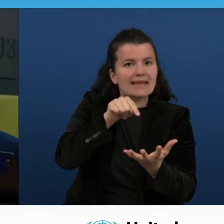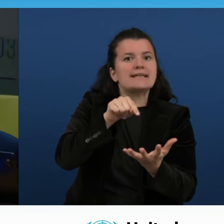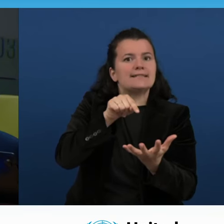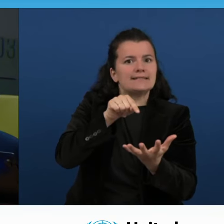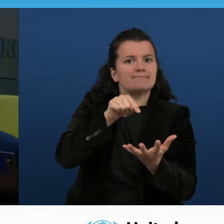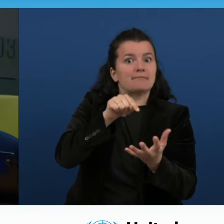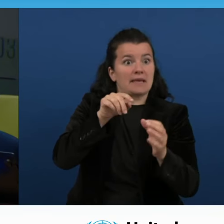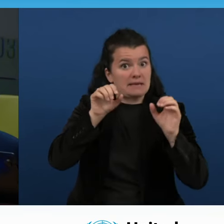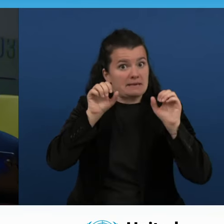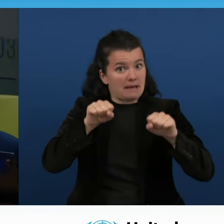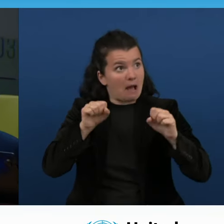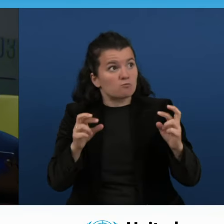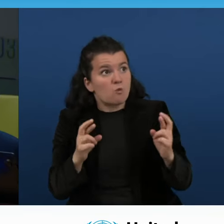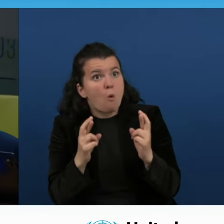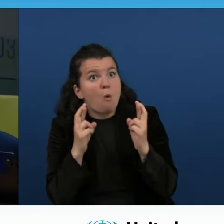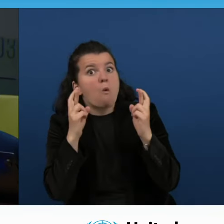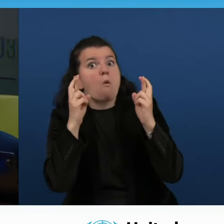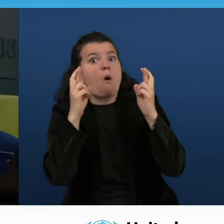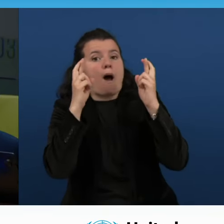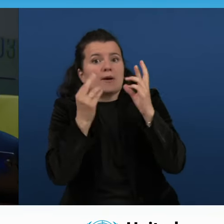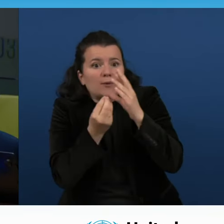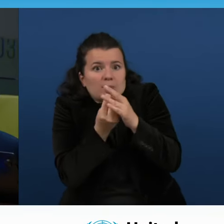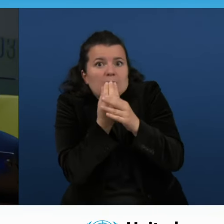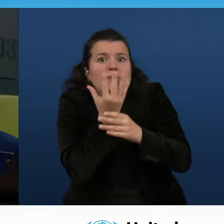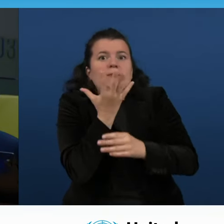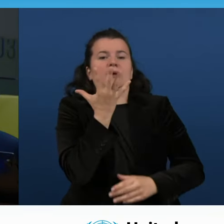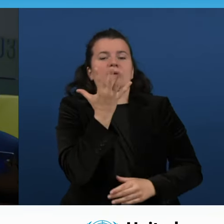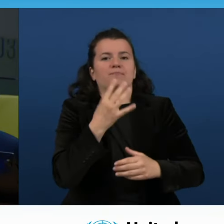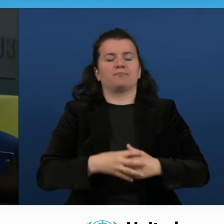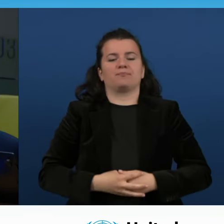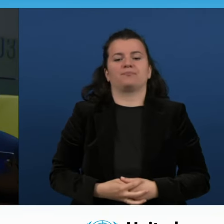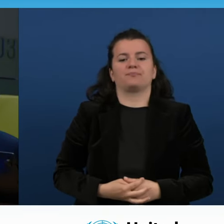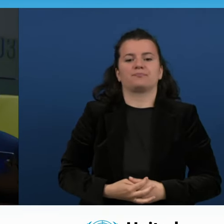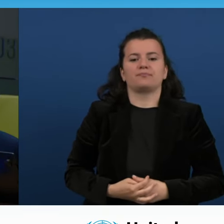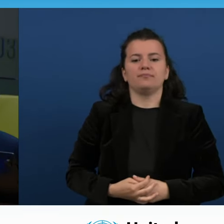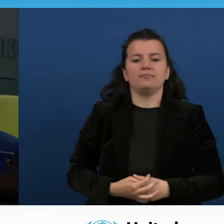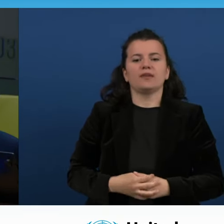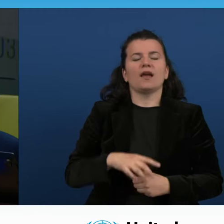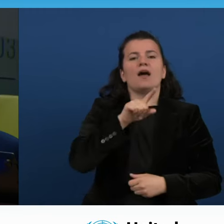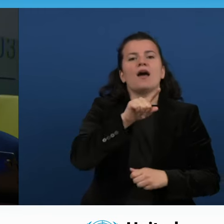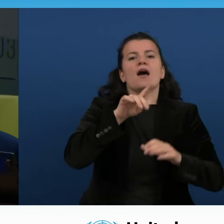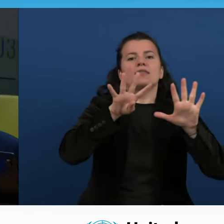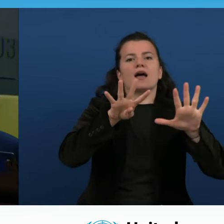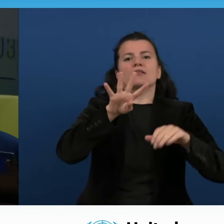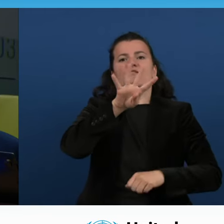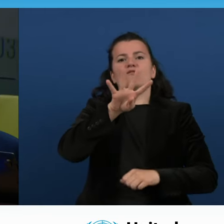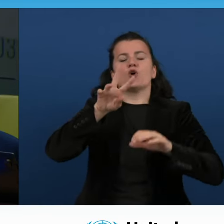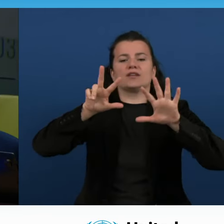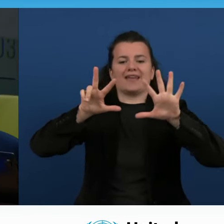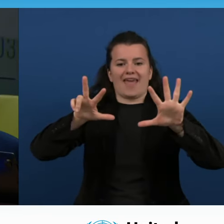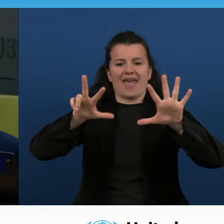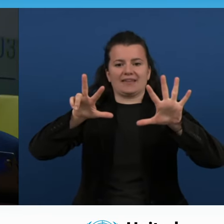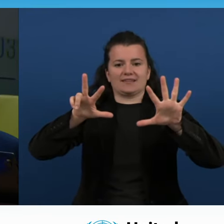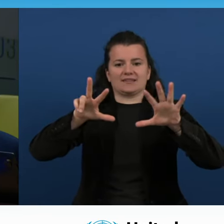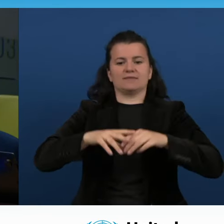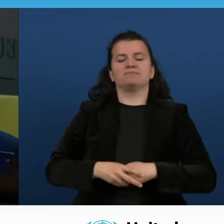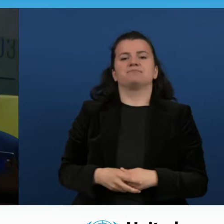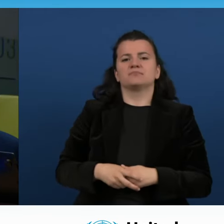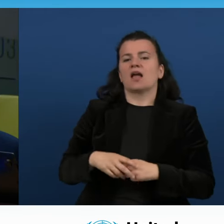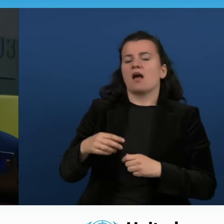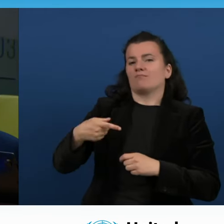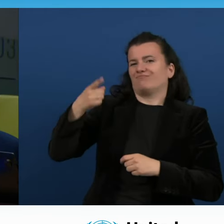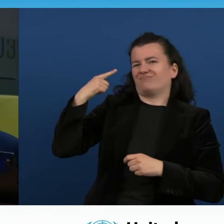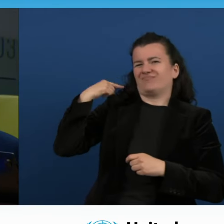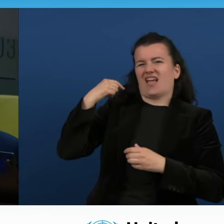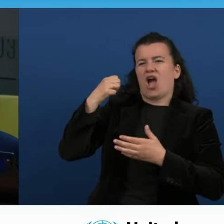In 1948, Gabriel Mistral, the Nobel Prize laureate, said to the